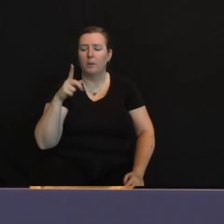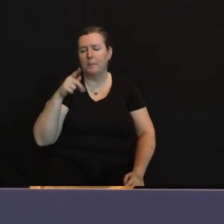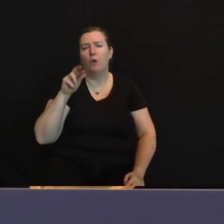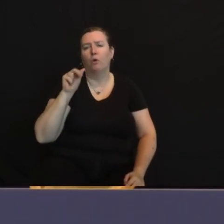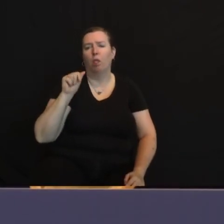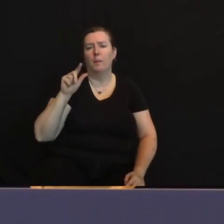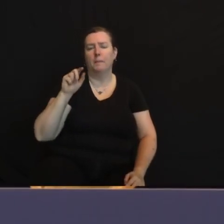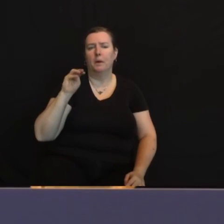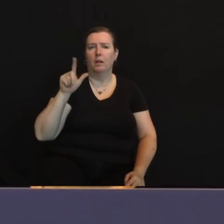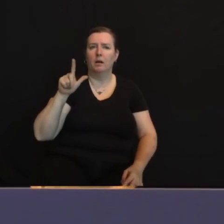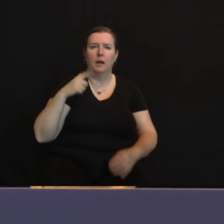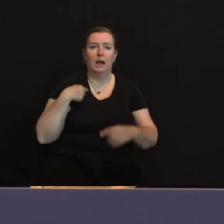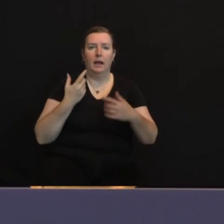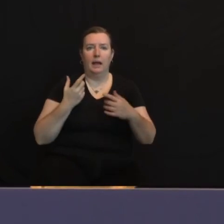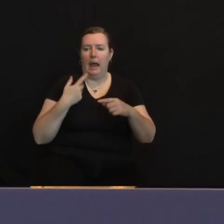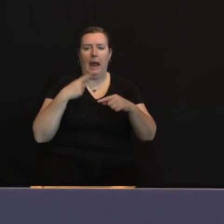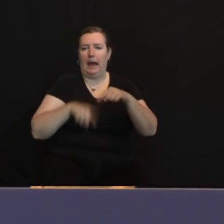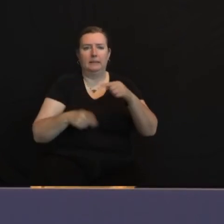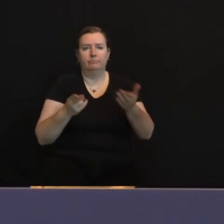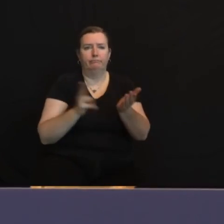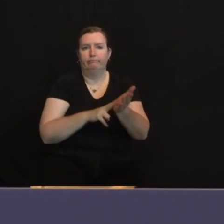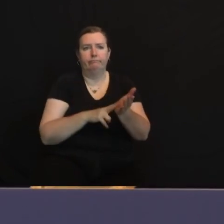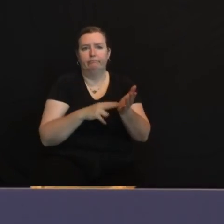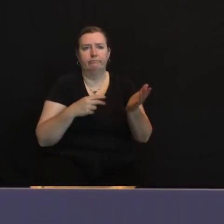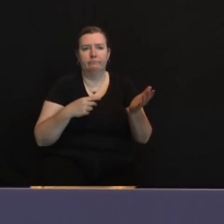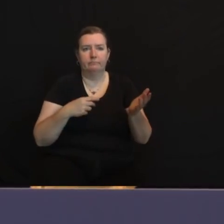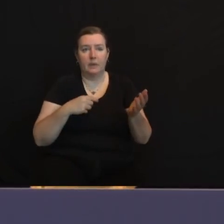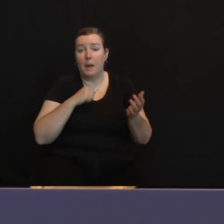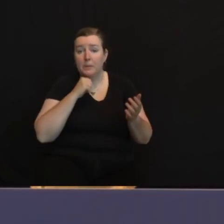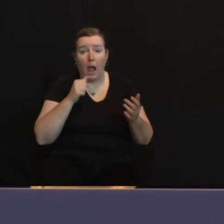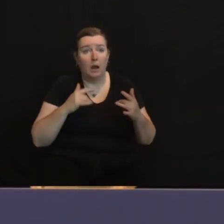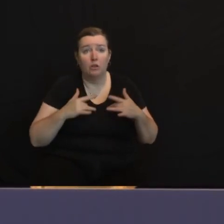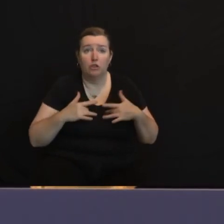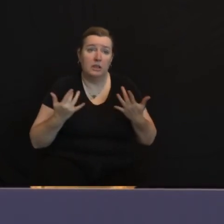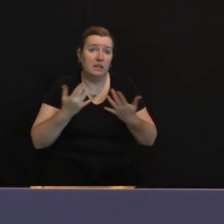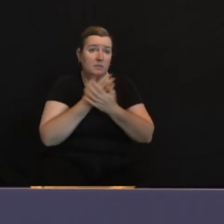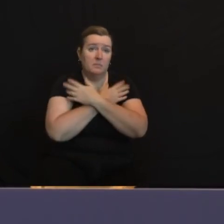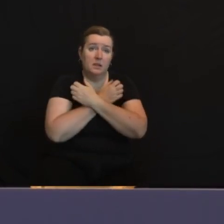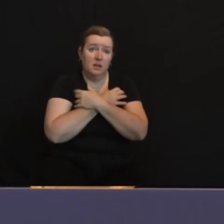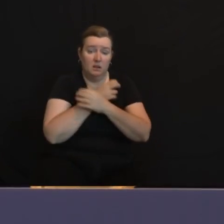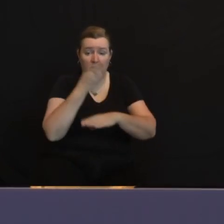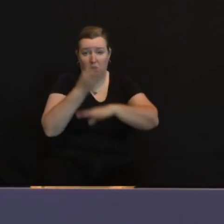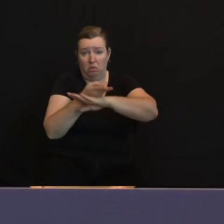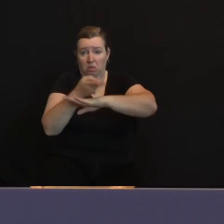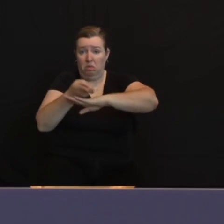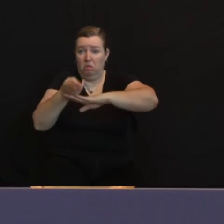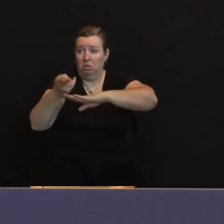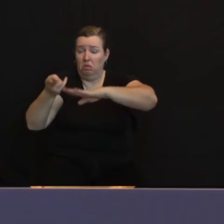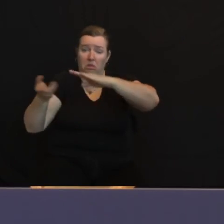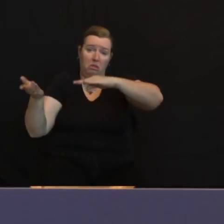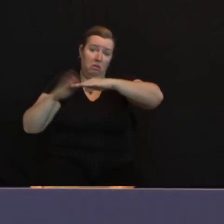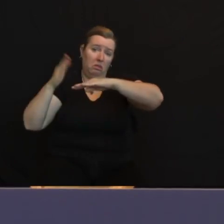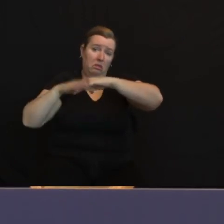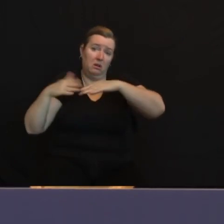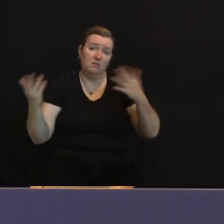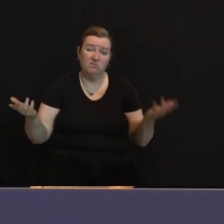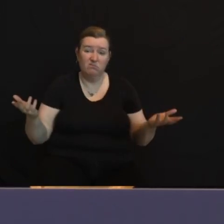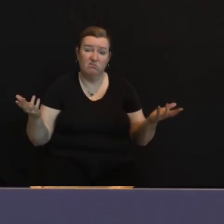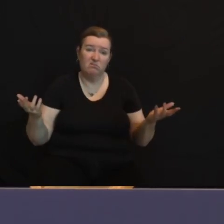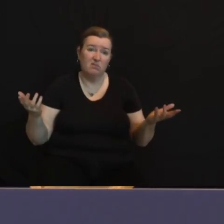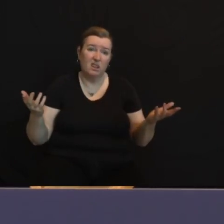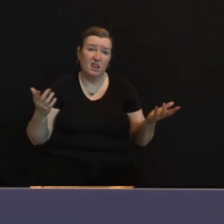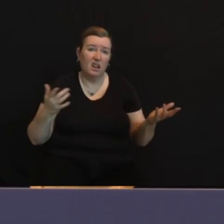long time ago. I'm not thrilled to see the carcasses pile up last week, but the next one in December, we have complete confidence